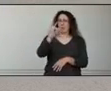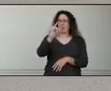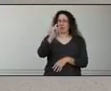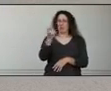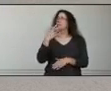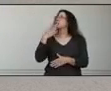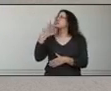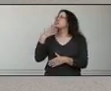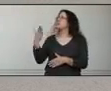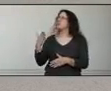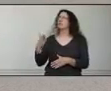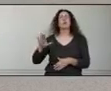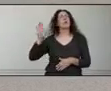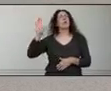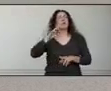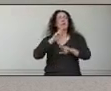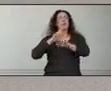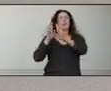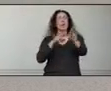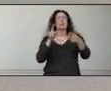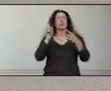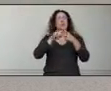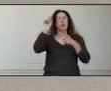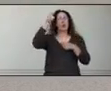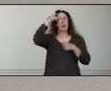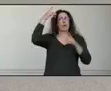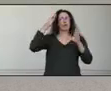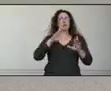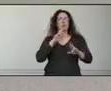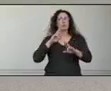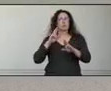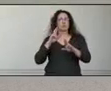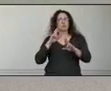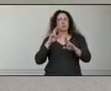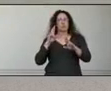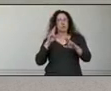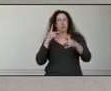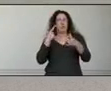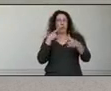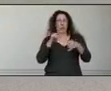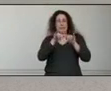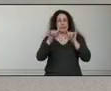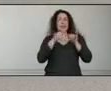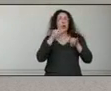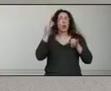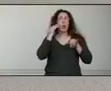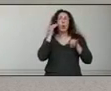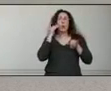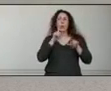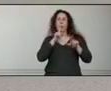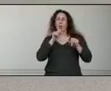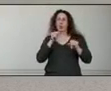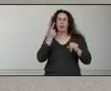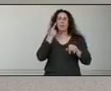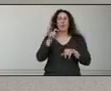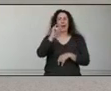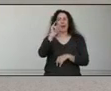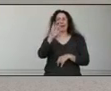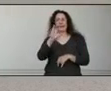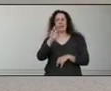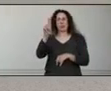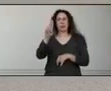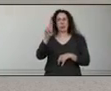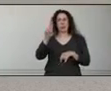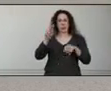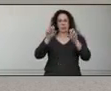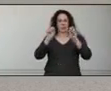is, what is your reaction to the governor's latest announcement about the stay-at-home order based on ICU capacity, and what